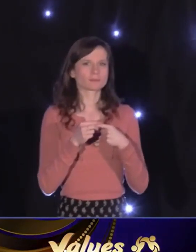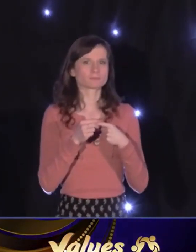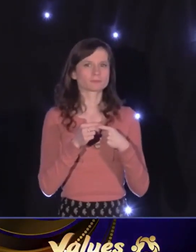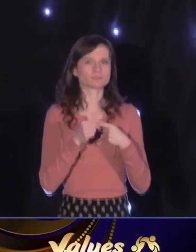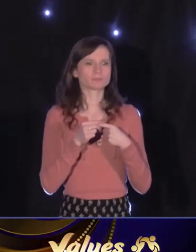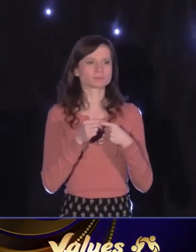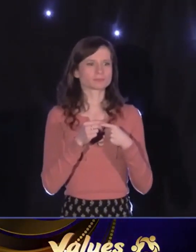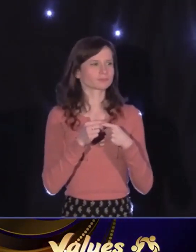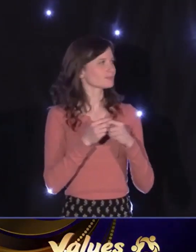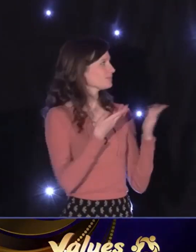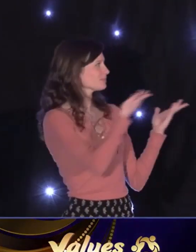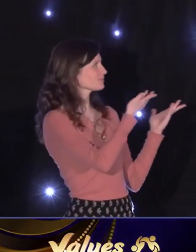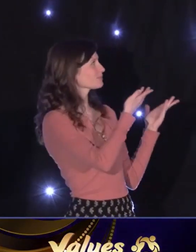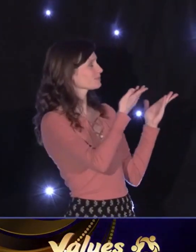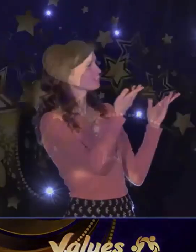this is when the video plays.